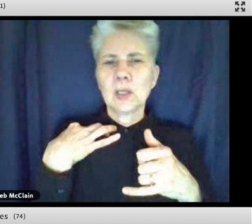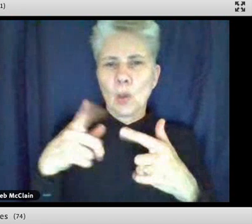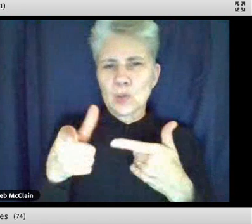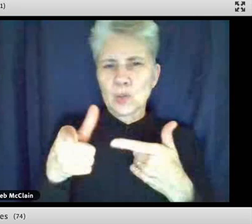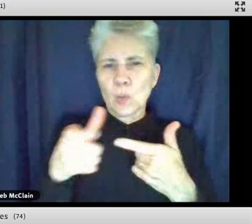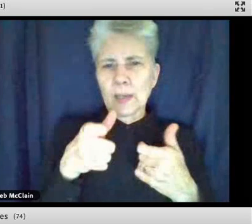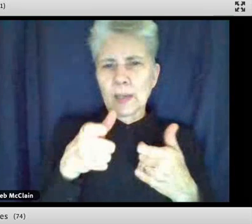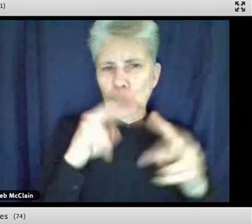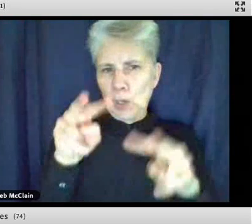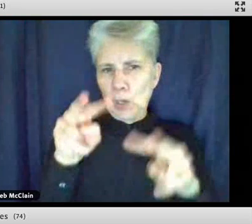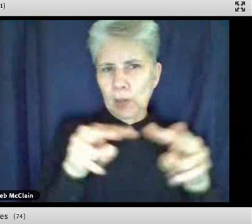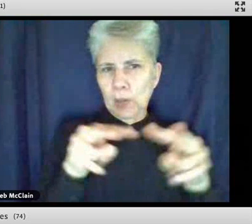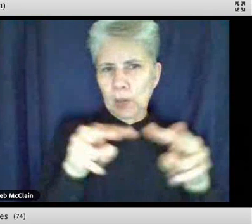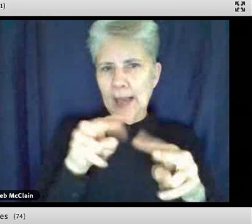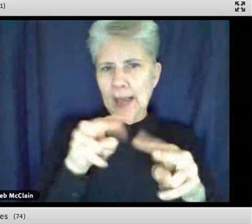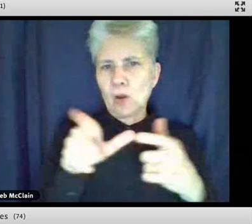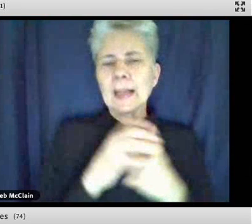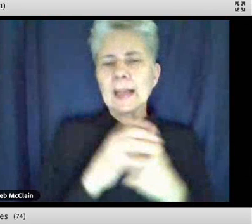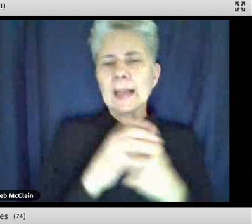it.